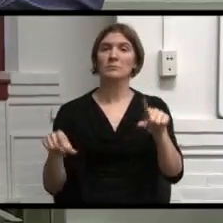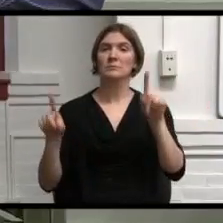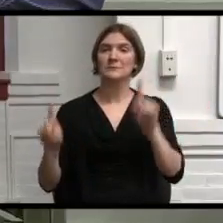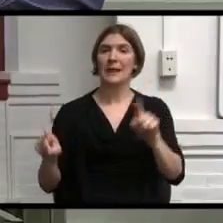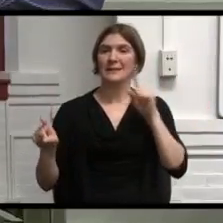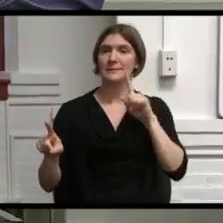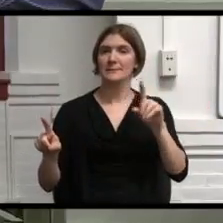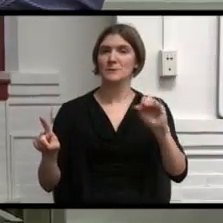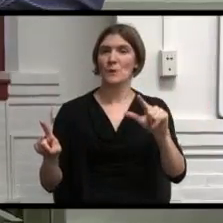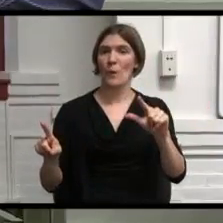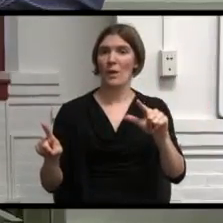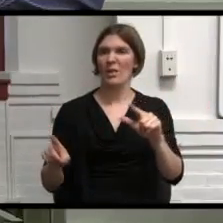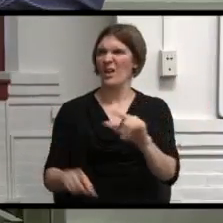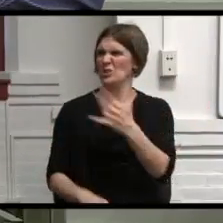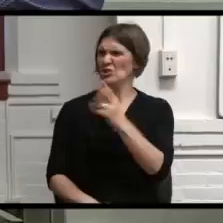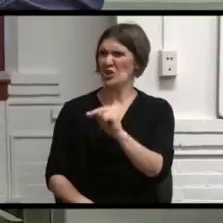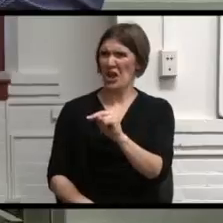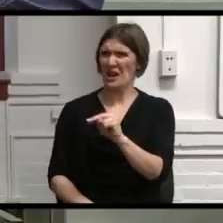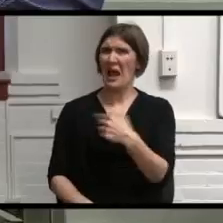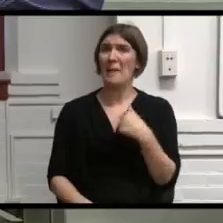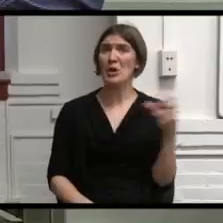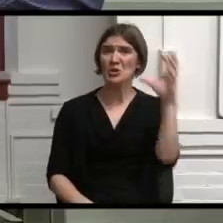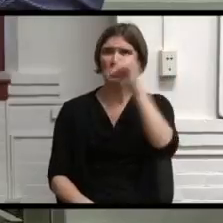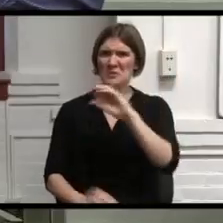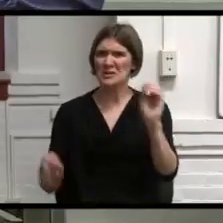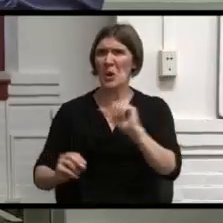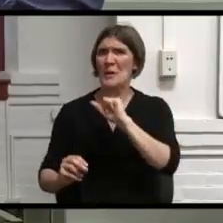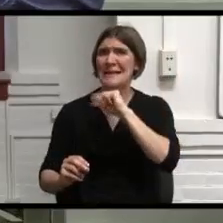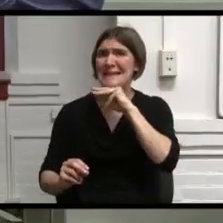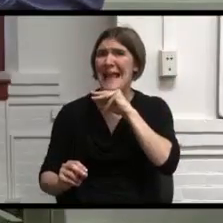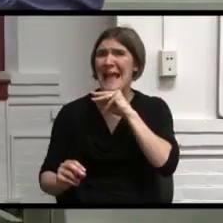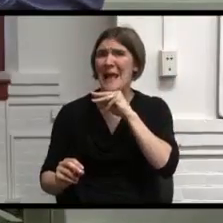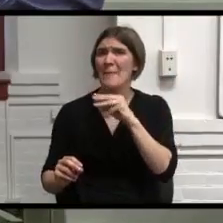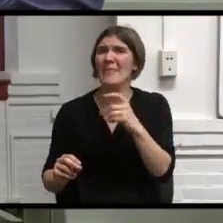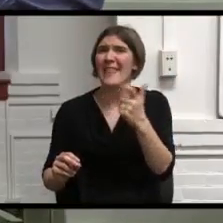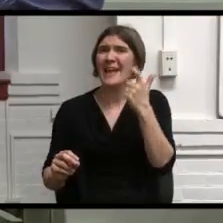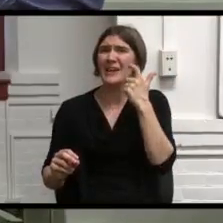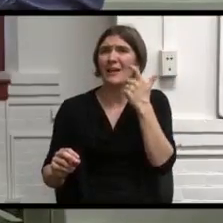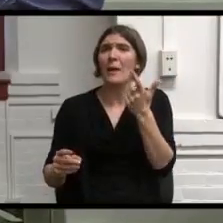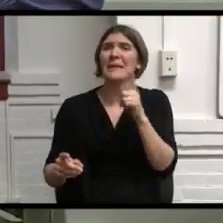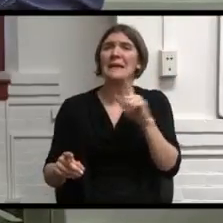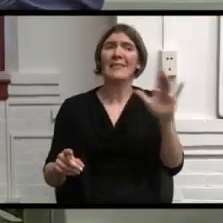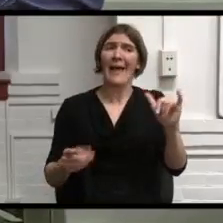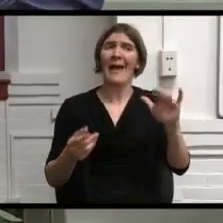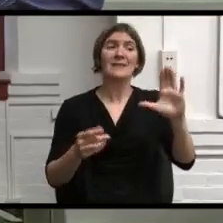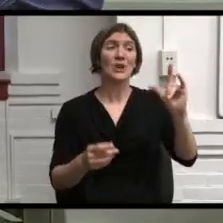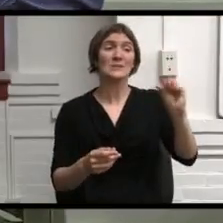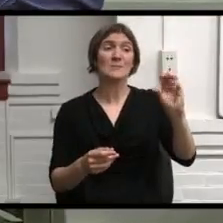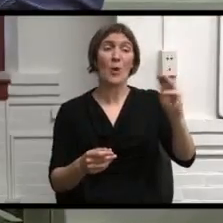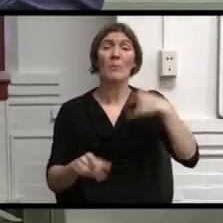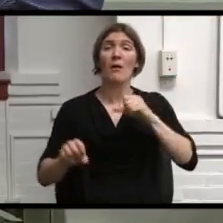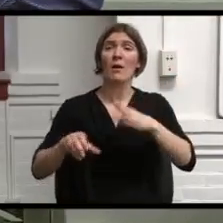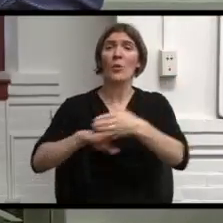study. Yeah, I can't believe there's any contaminants in that. They just stored lumber there, didn't they? Yeah.